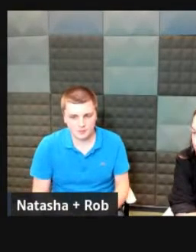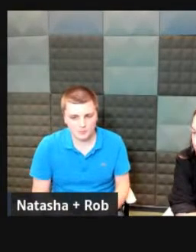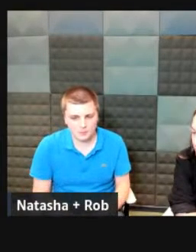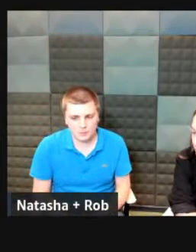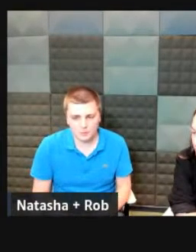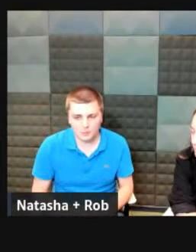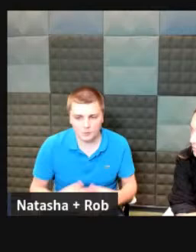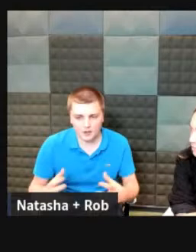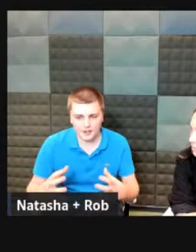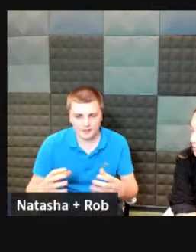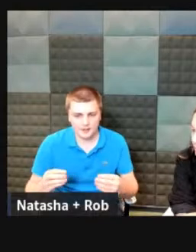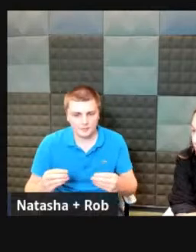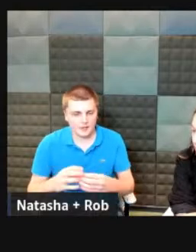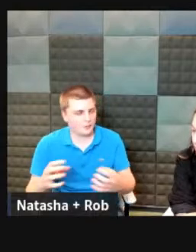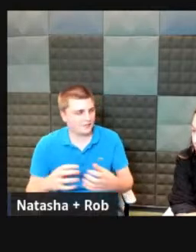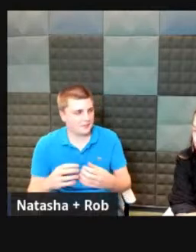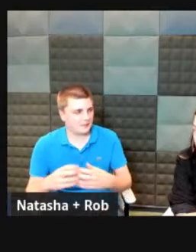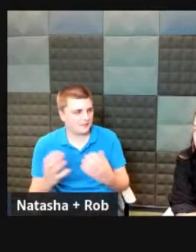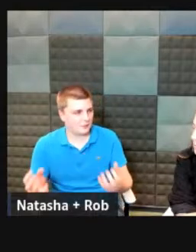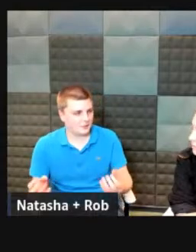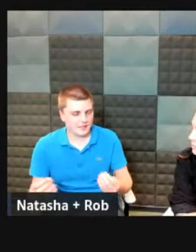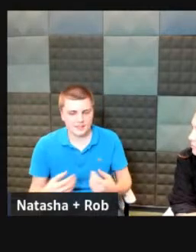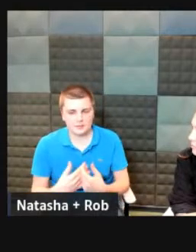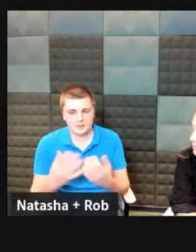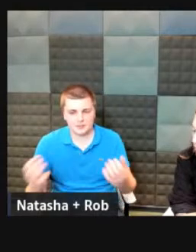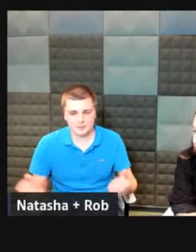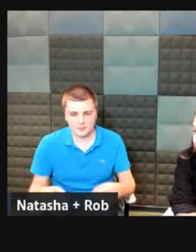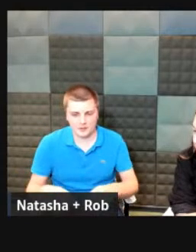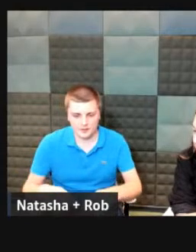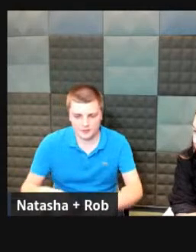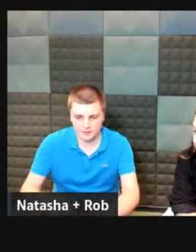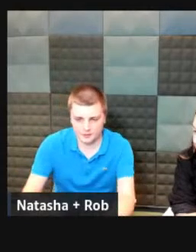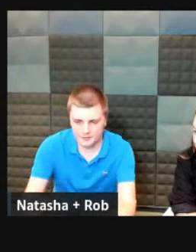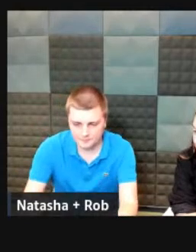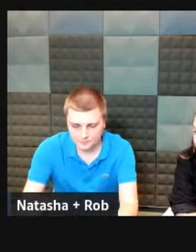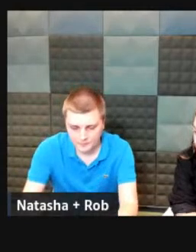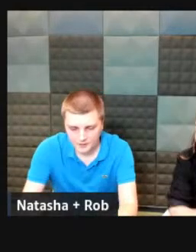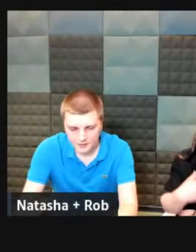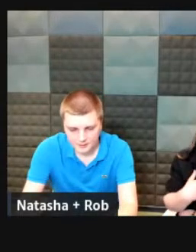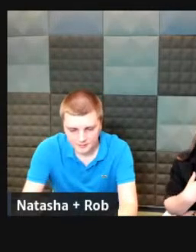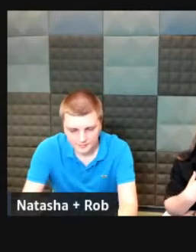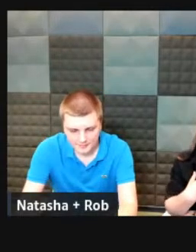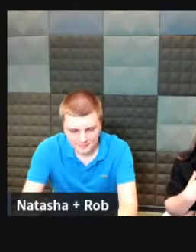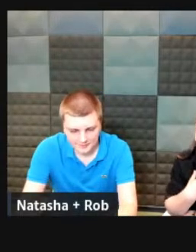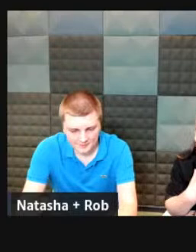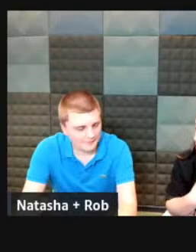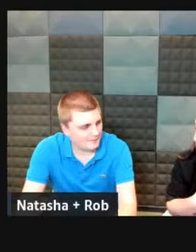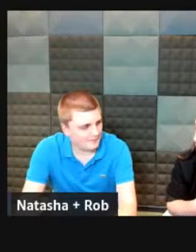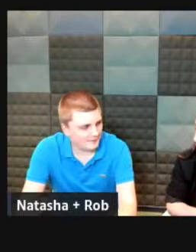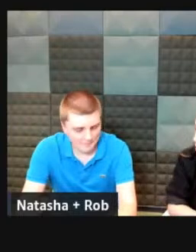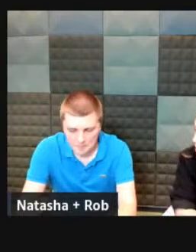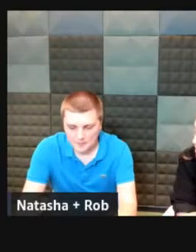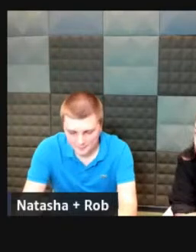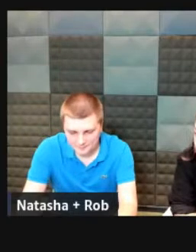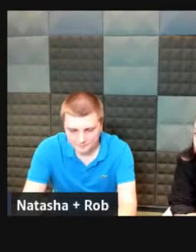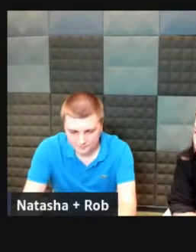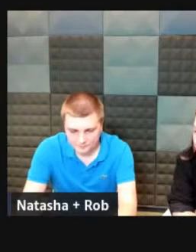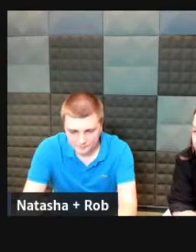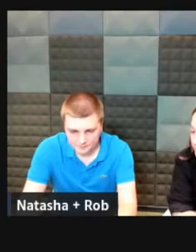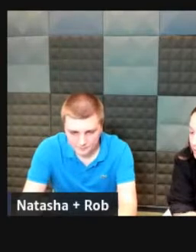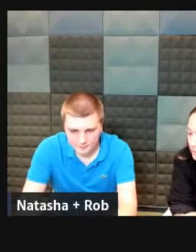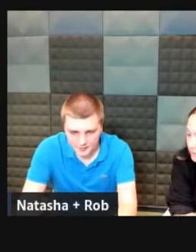instance? Why? But I want to think about my fault domains. How do I spread my workload across? Yeah, I want my workload across different availability